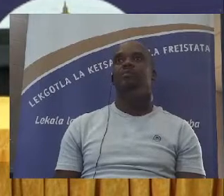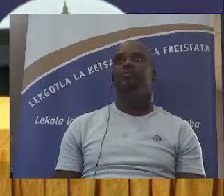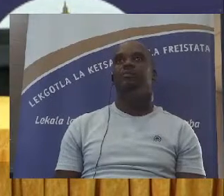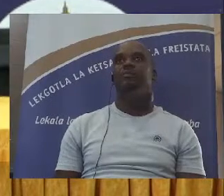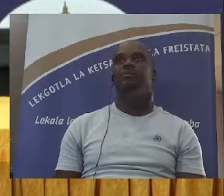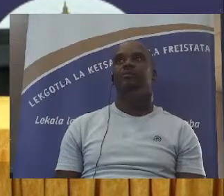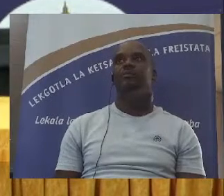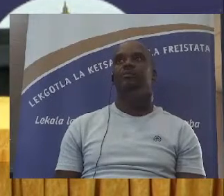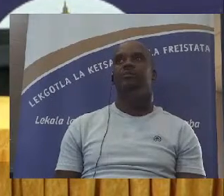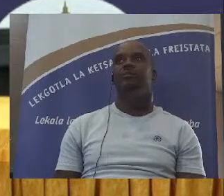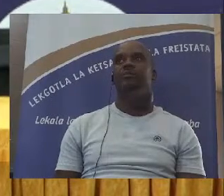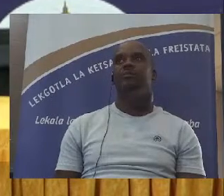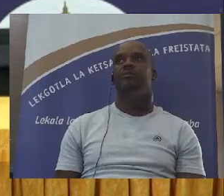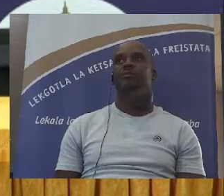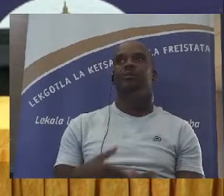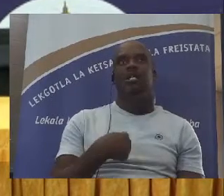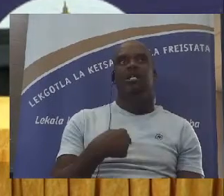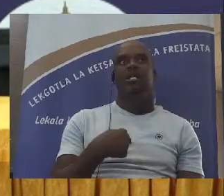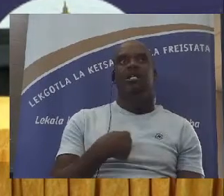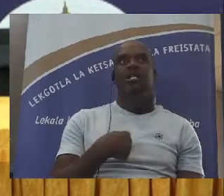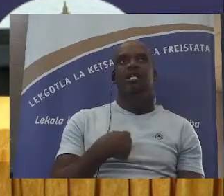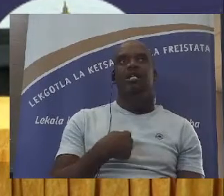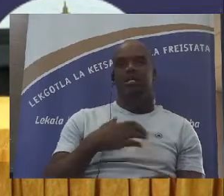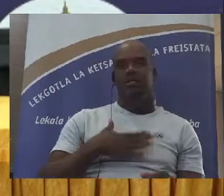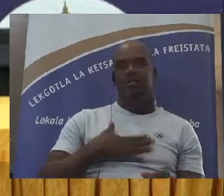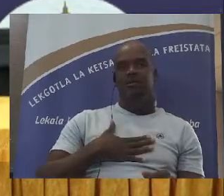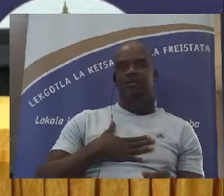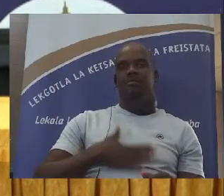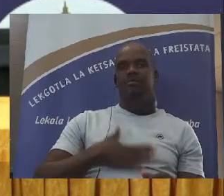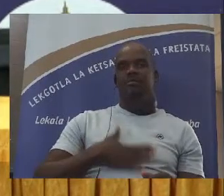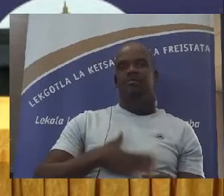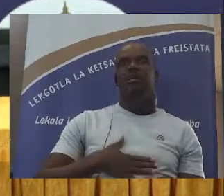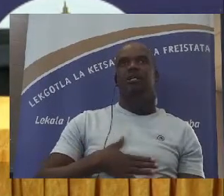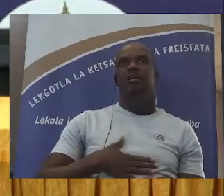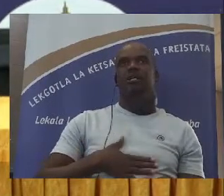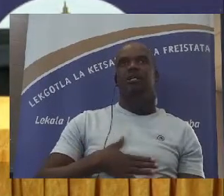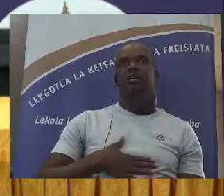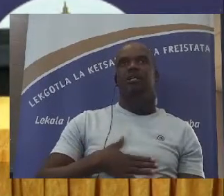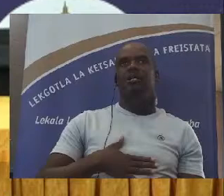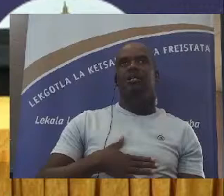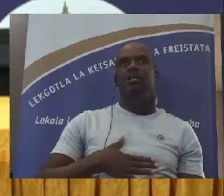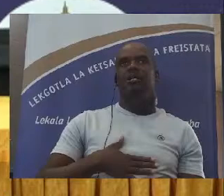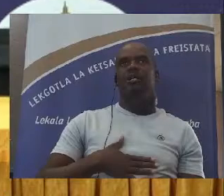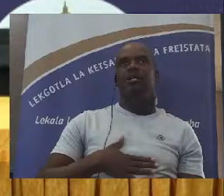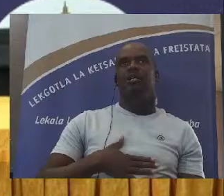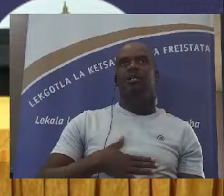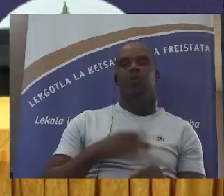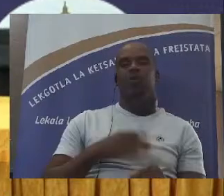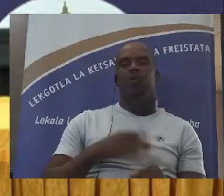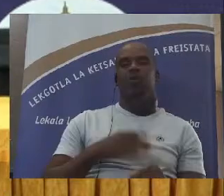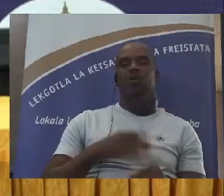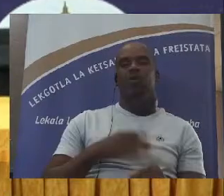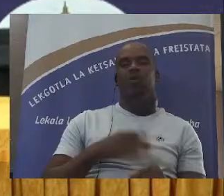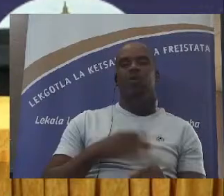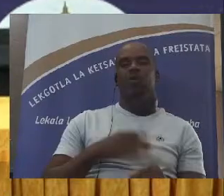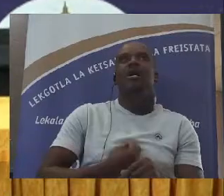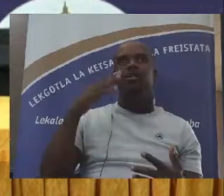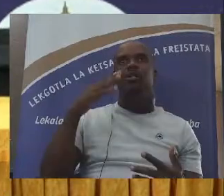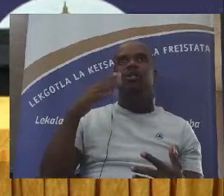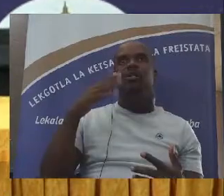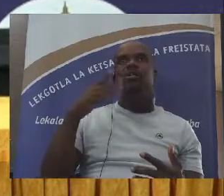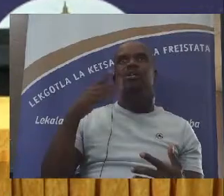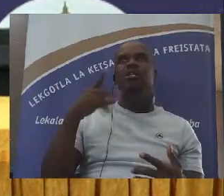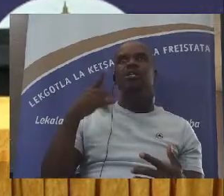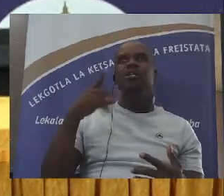I want to encourage more young people. I know Oppersman Grond Memon saying, I know Waitzibalwen very well. And